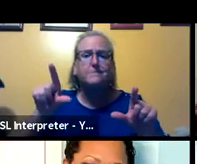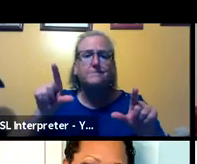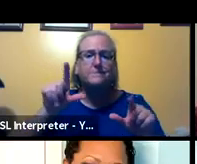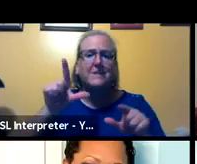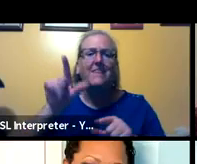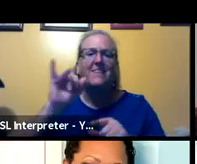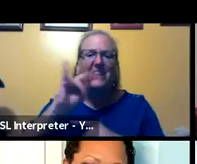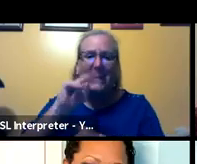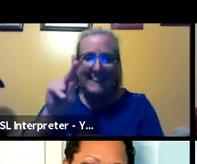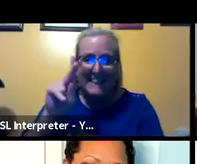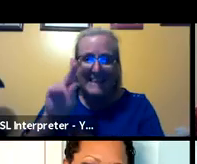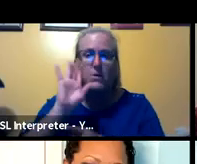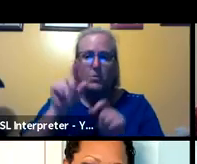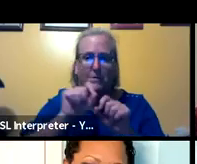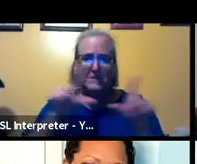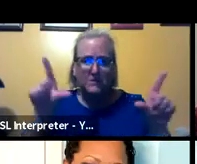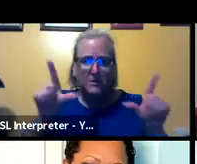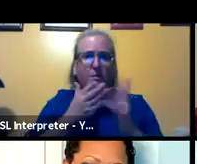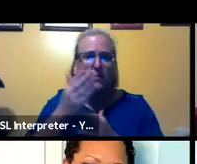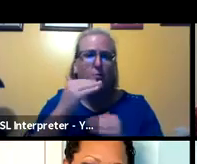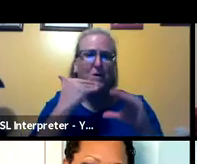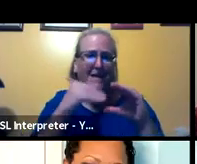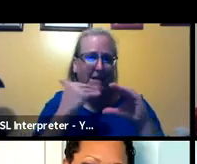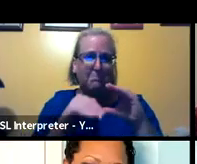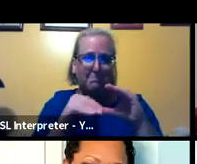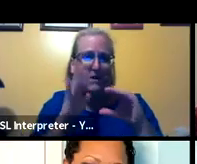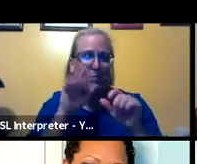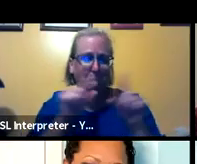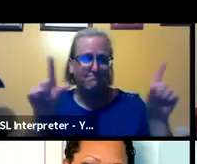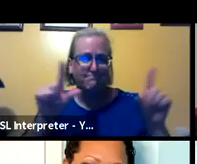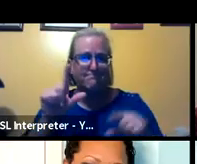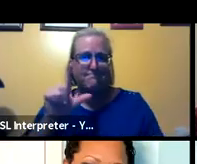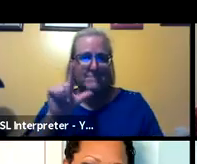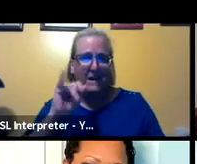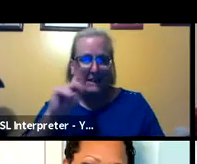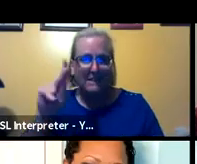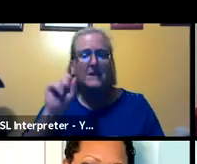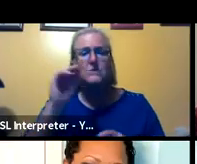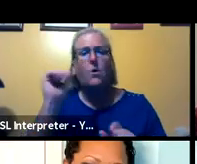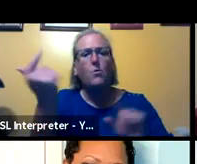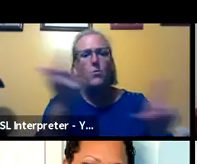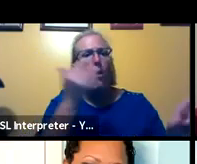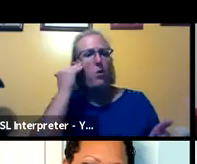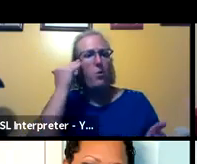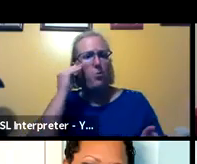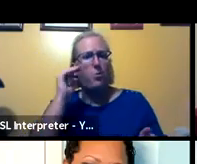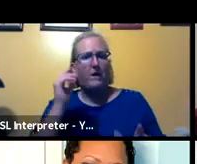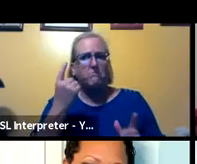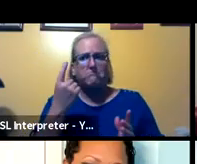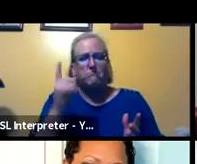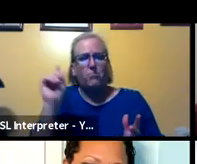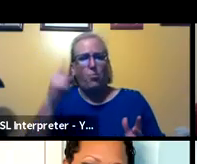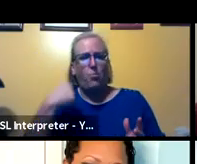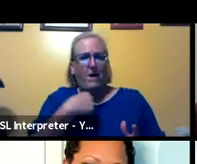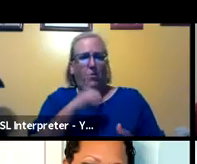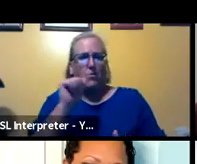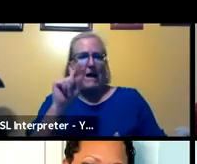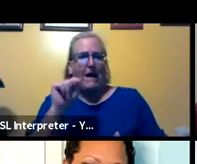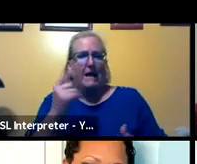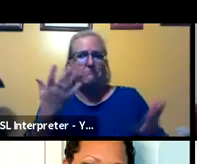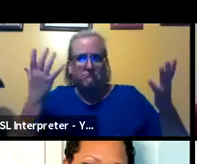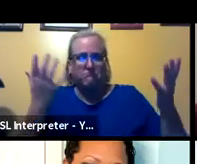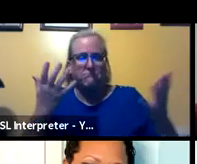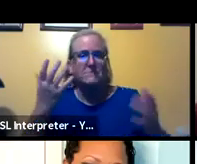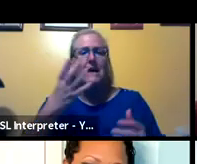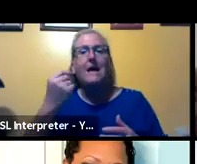to it will be pushed out through our email system to make sure everybody's aware of where we are at the moment. And then